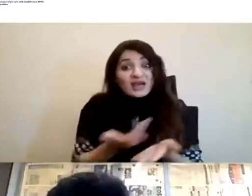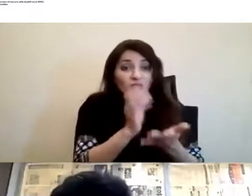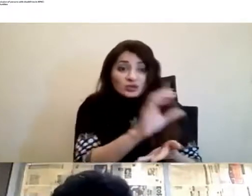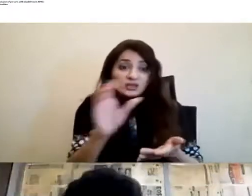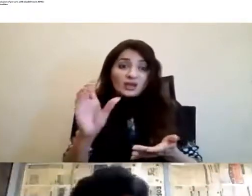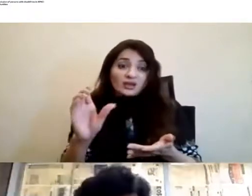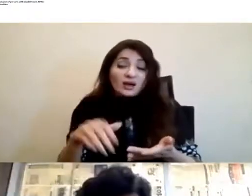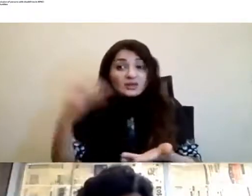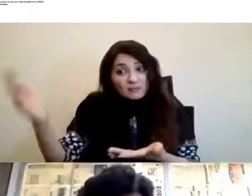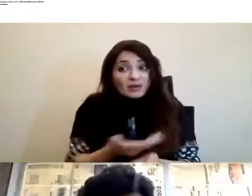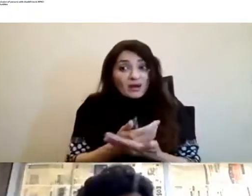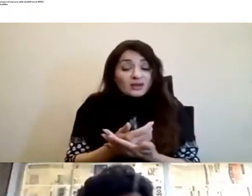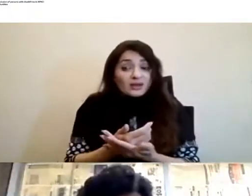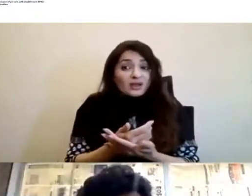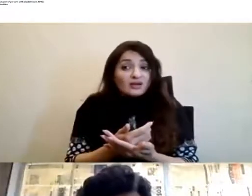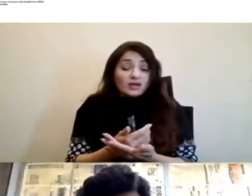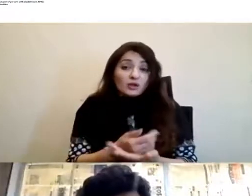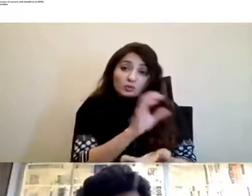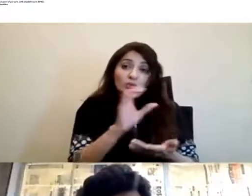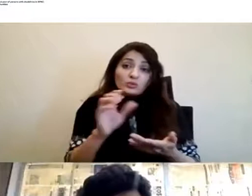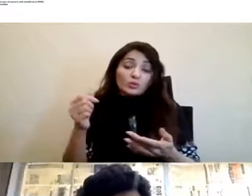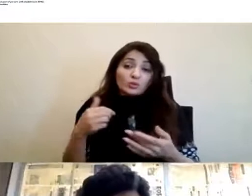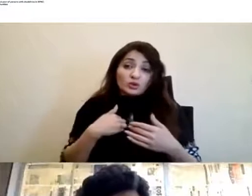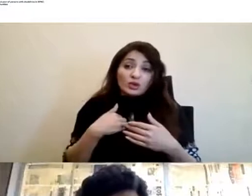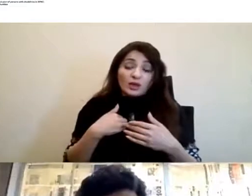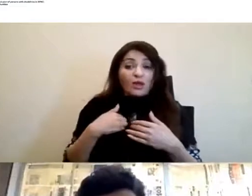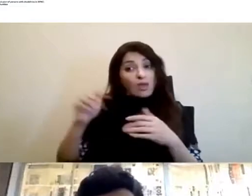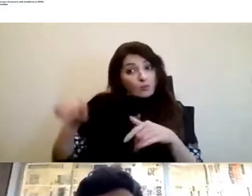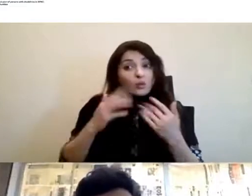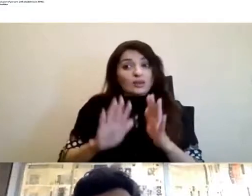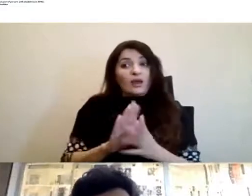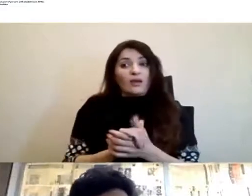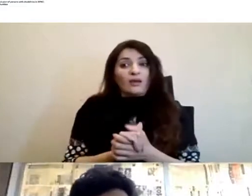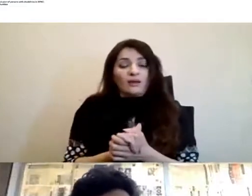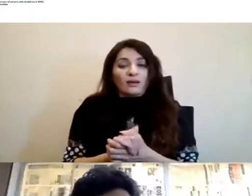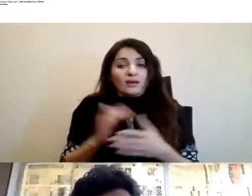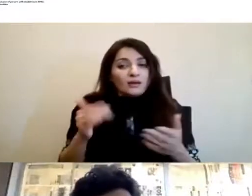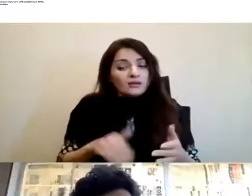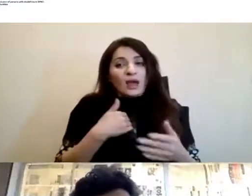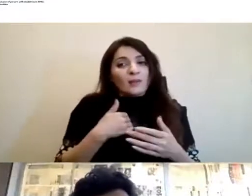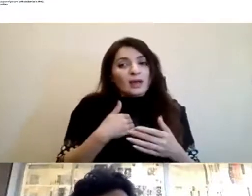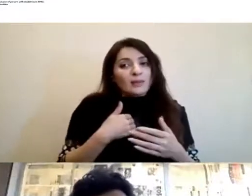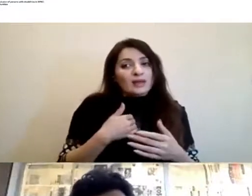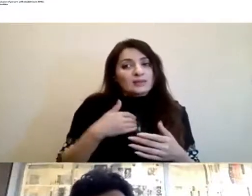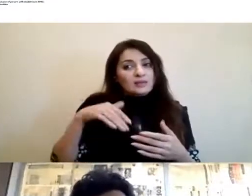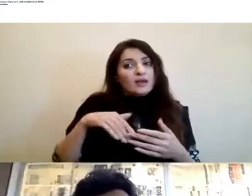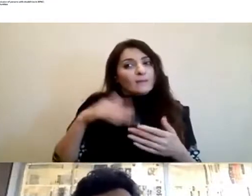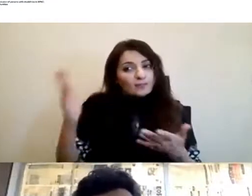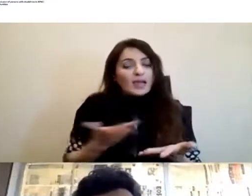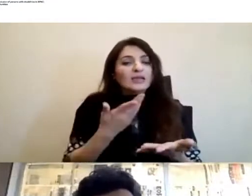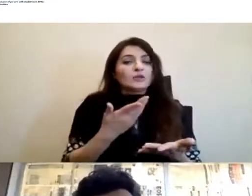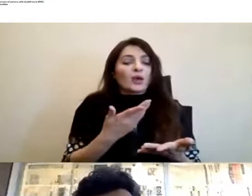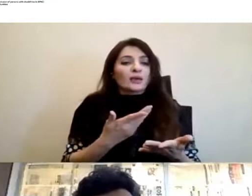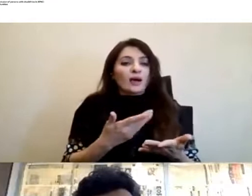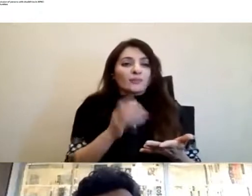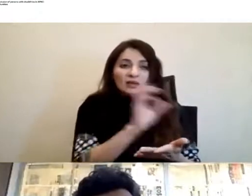if you ask me like how you're bringing this technology to the rural community, yes, we have innovated another technology is called accessible